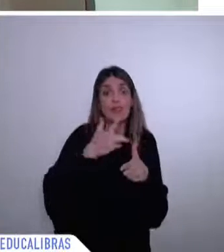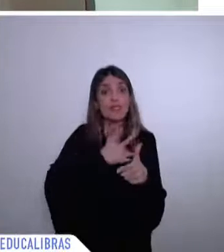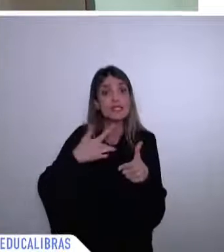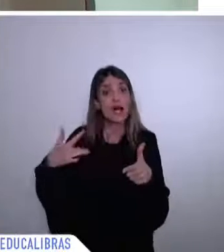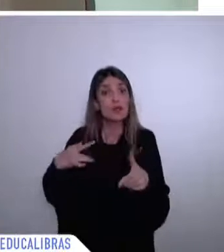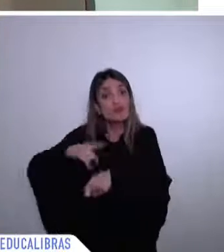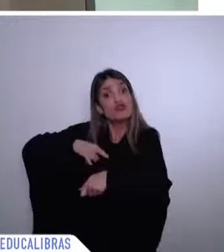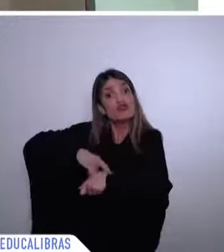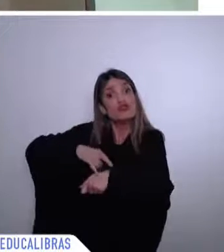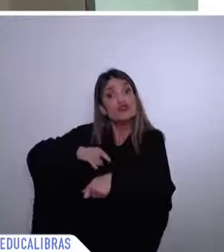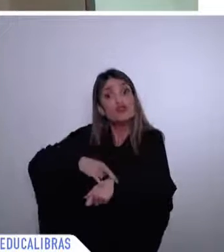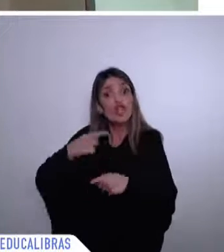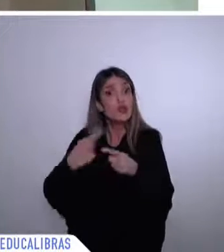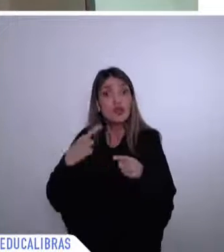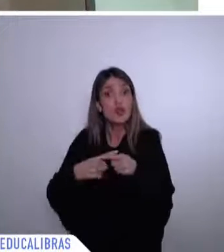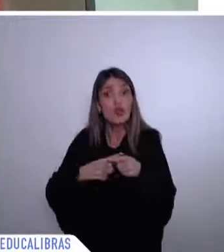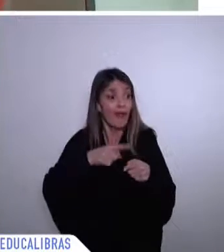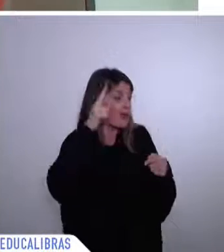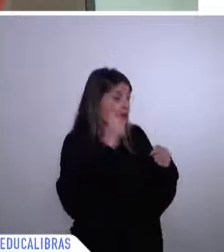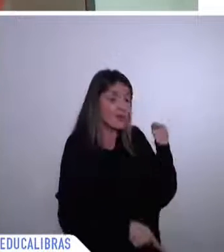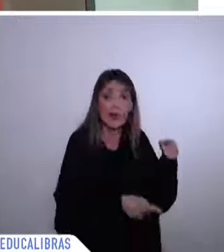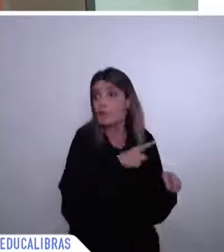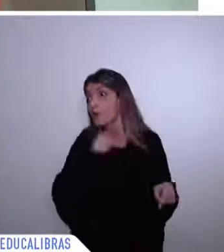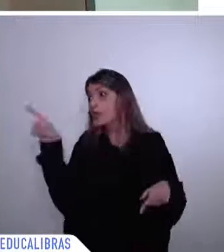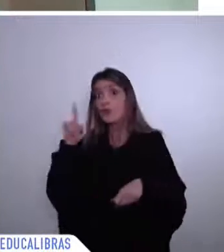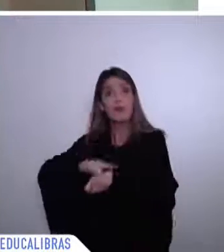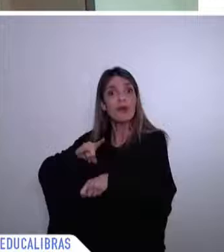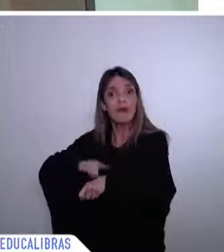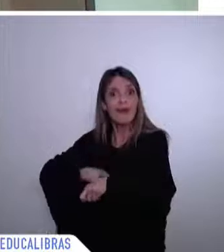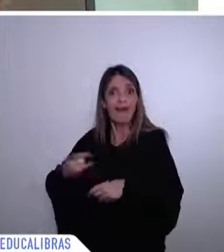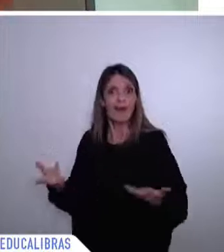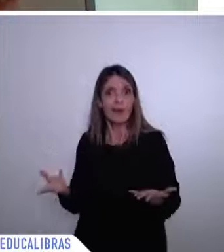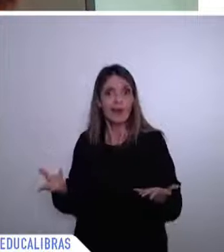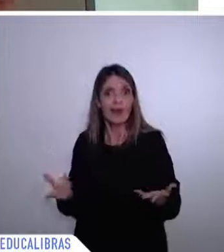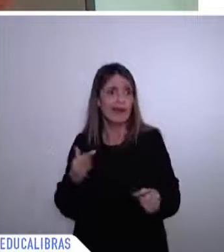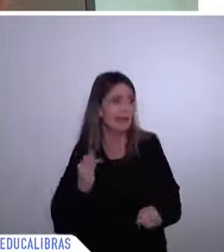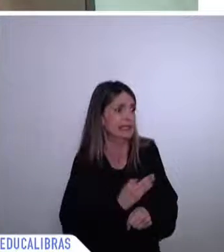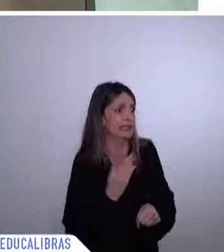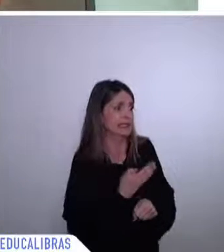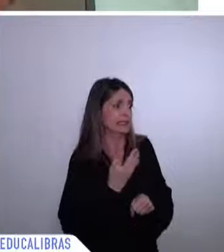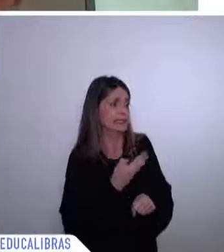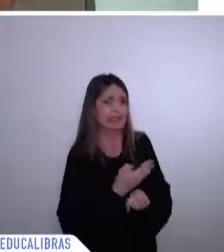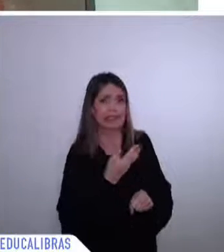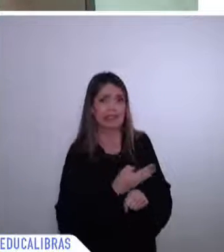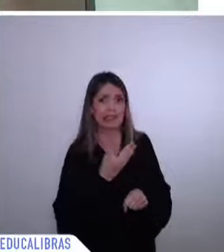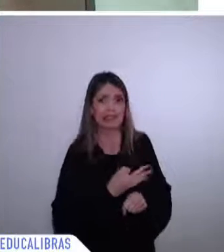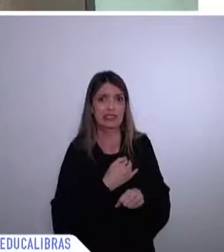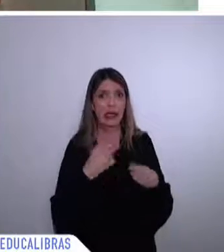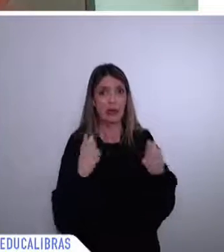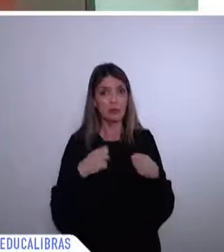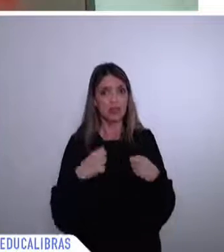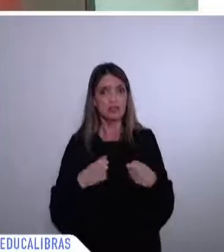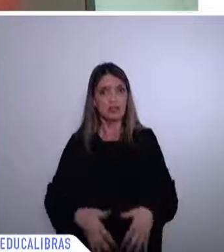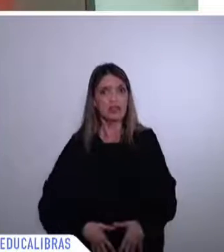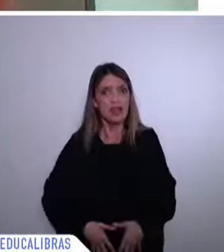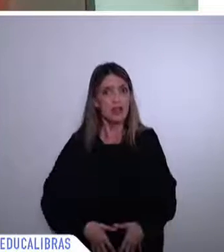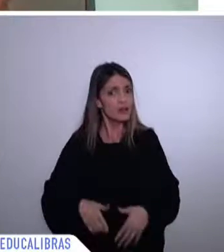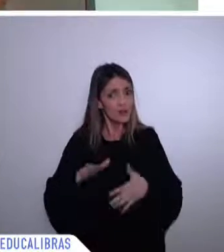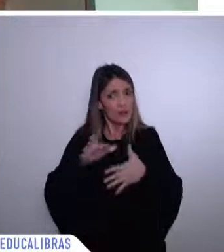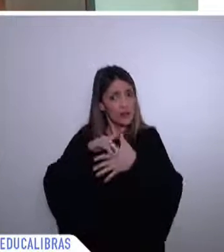because they can't just go to the toilet whenever they want. So they sit there and work to the point